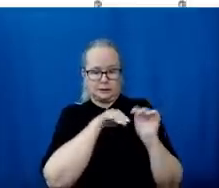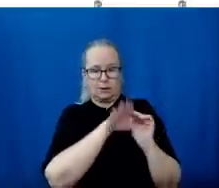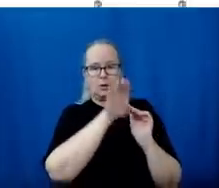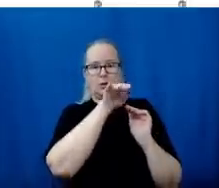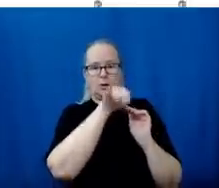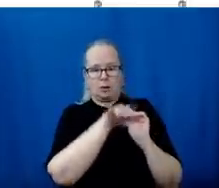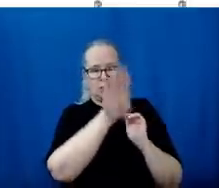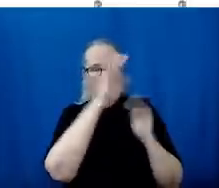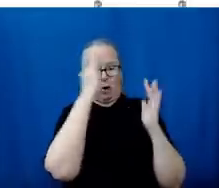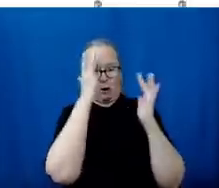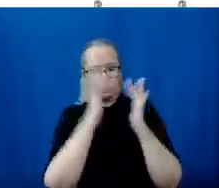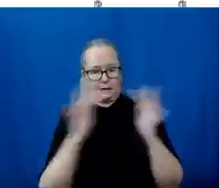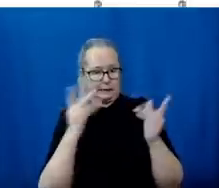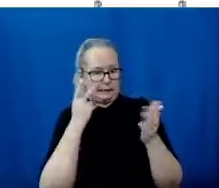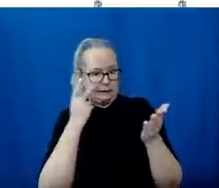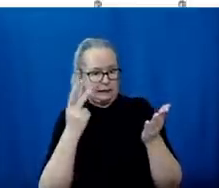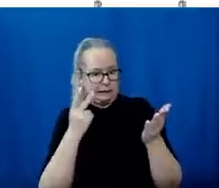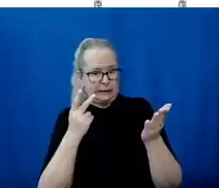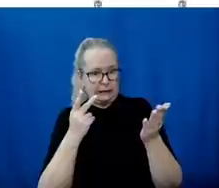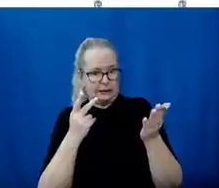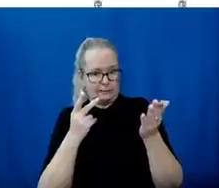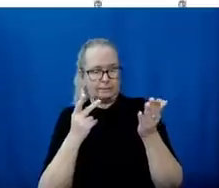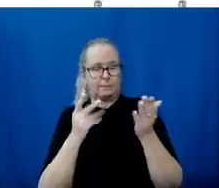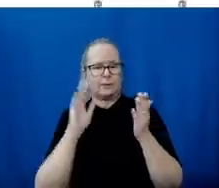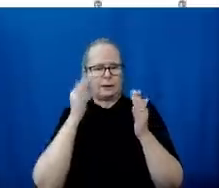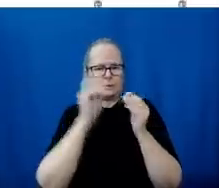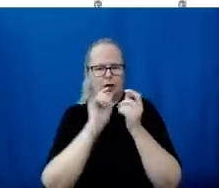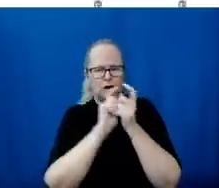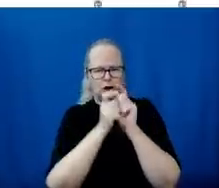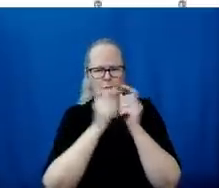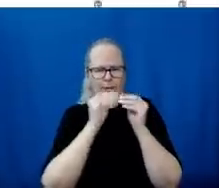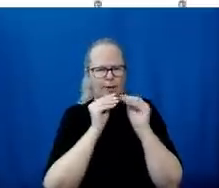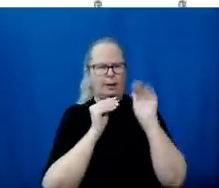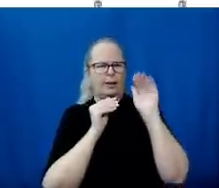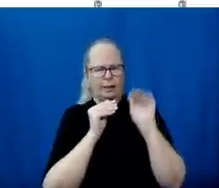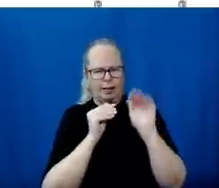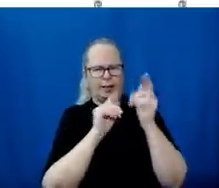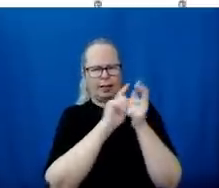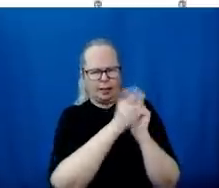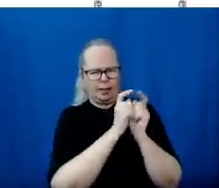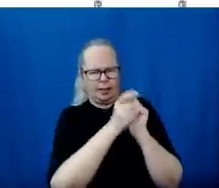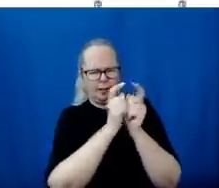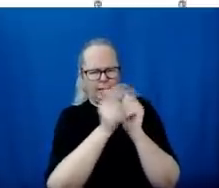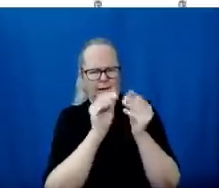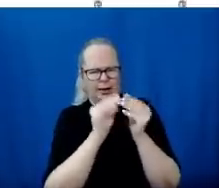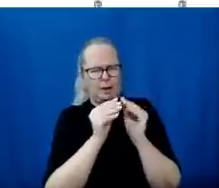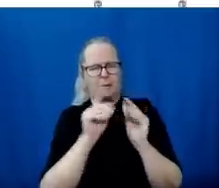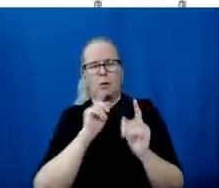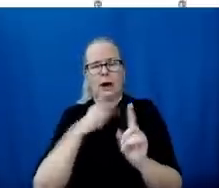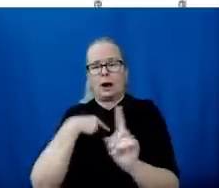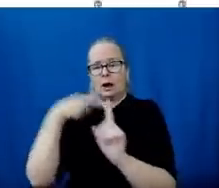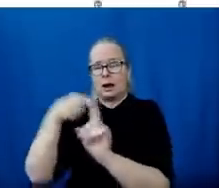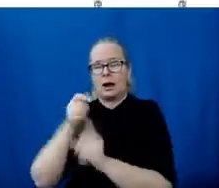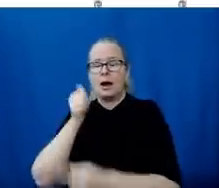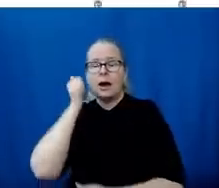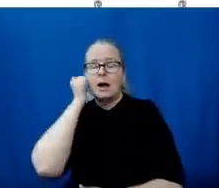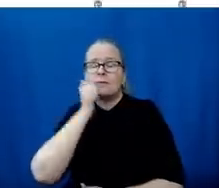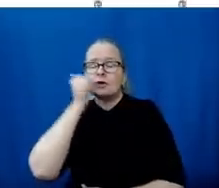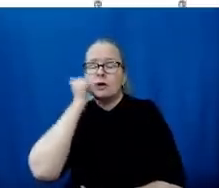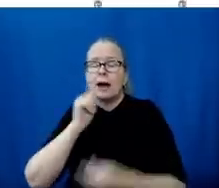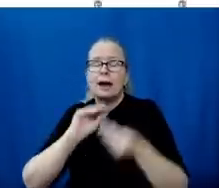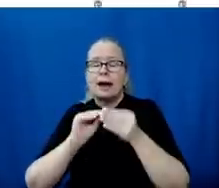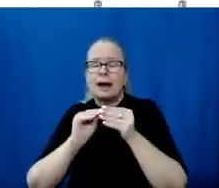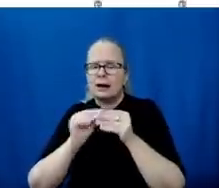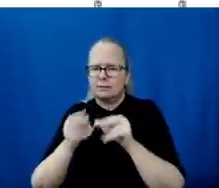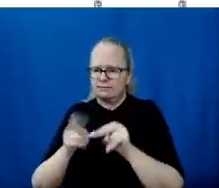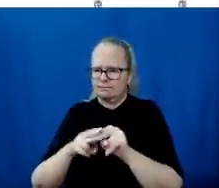out, and you may seem that I'm really pedantic when I'm revising the numbers all the time, but the numbers get revised up